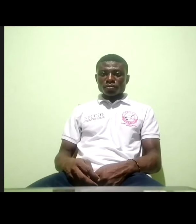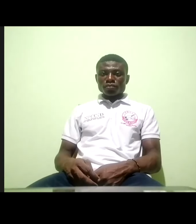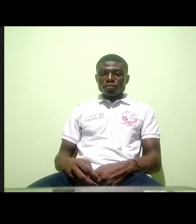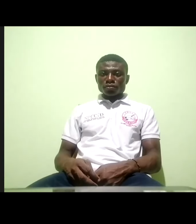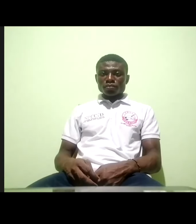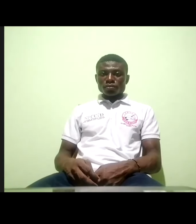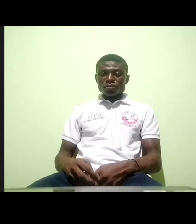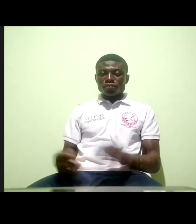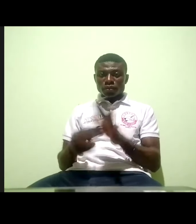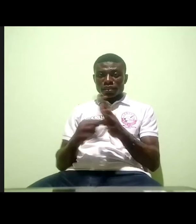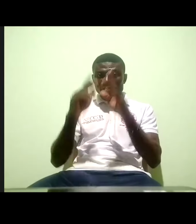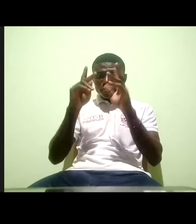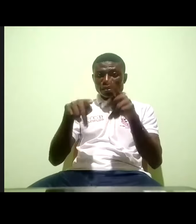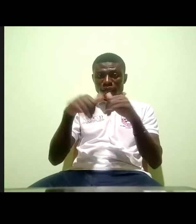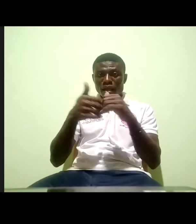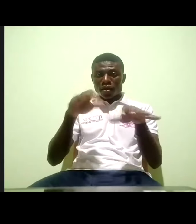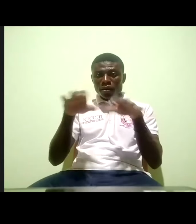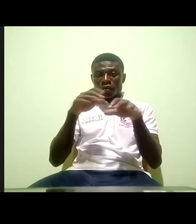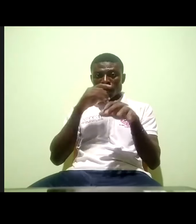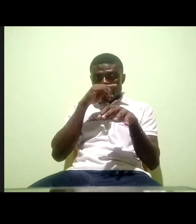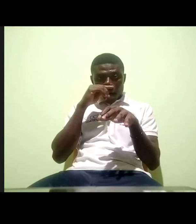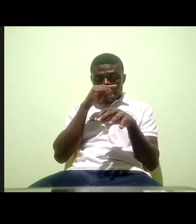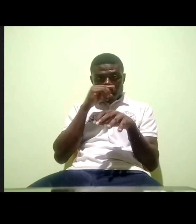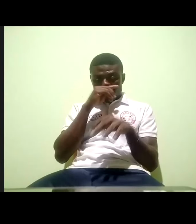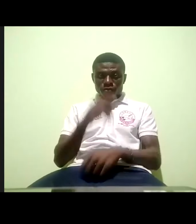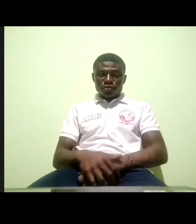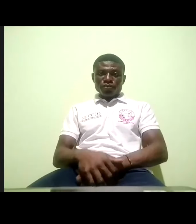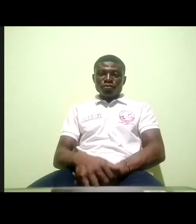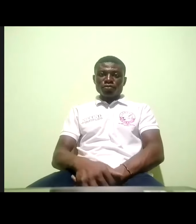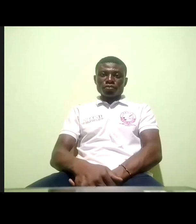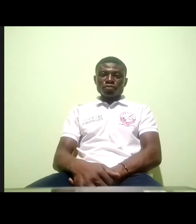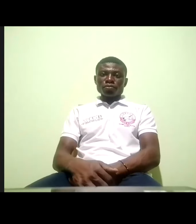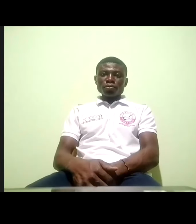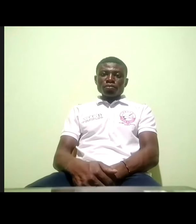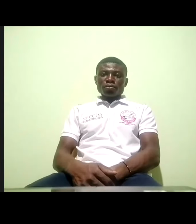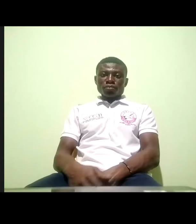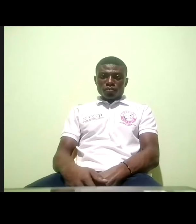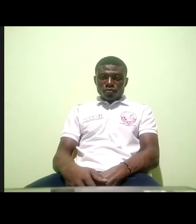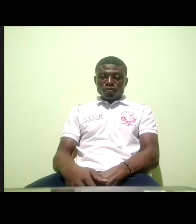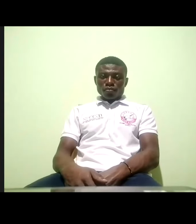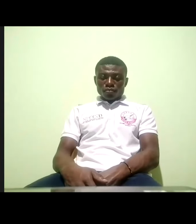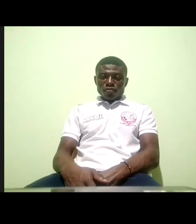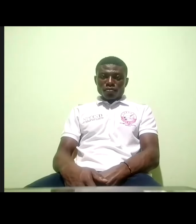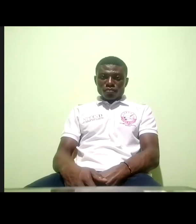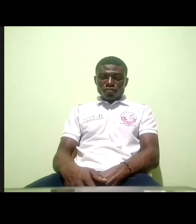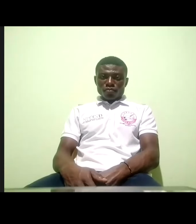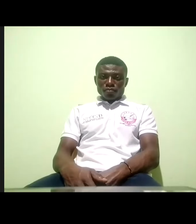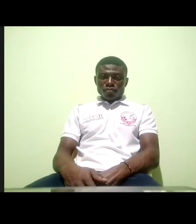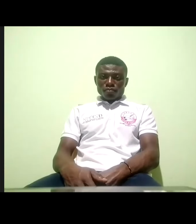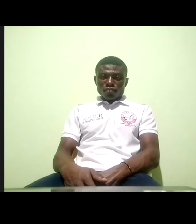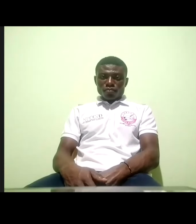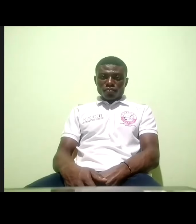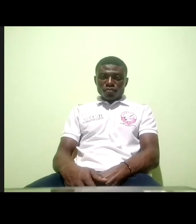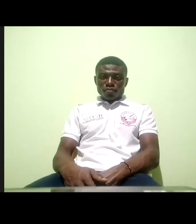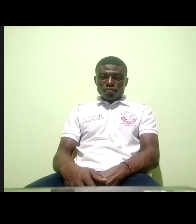happening presently. Can you please frame this question correctly, or how do, so we, who's this